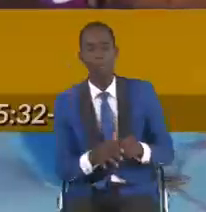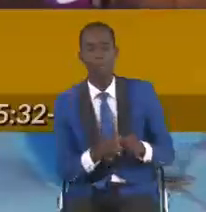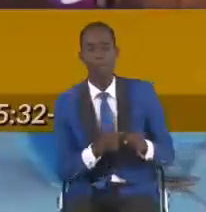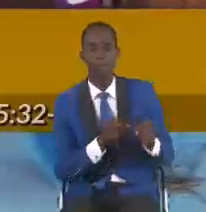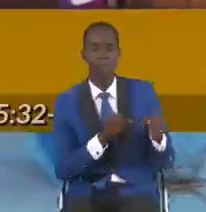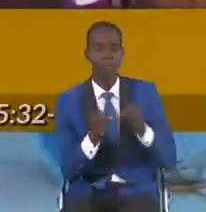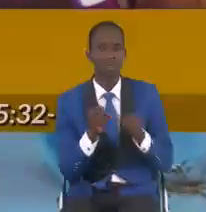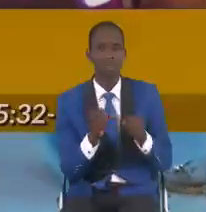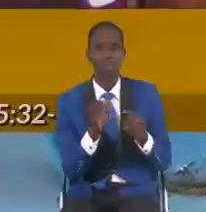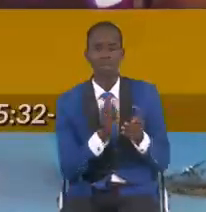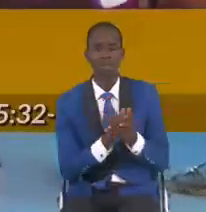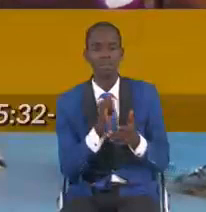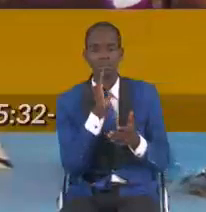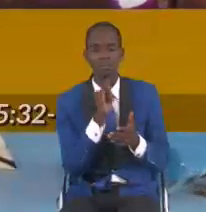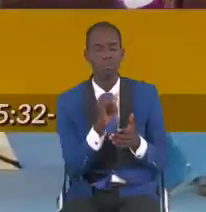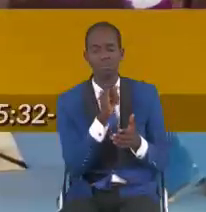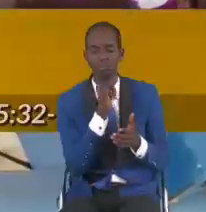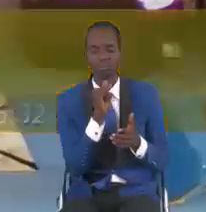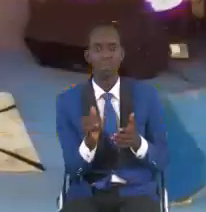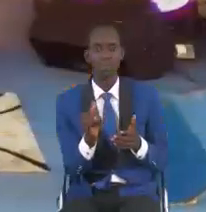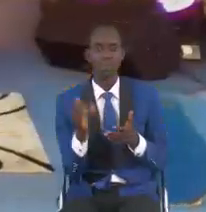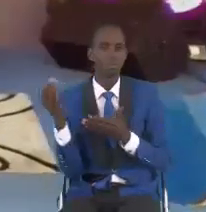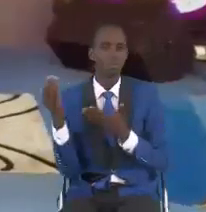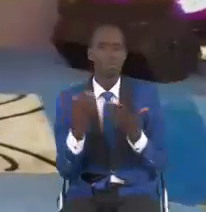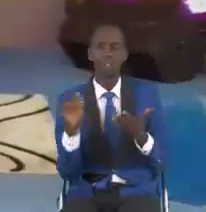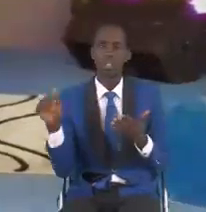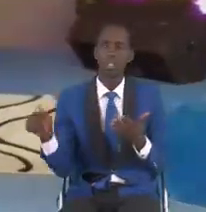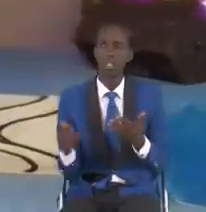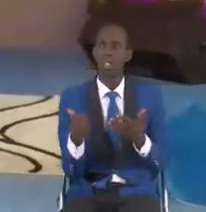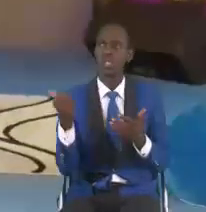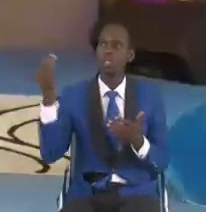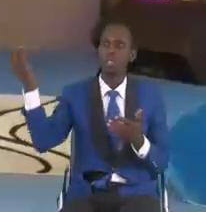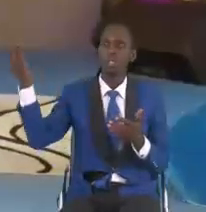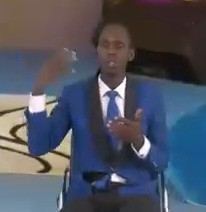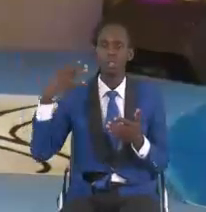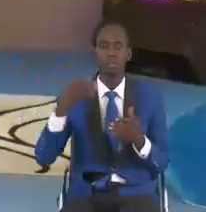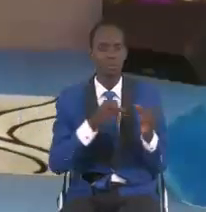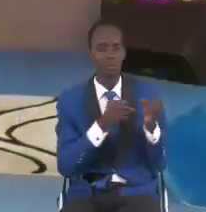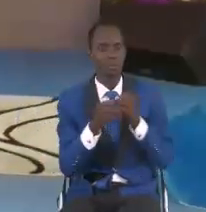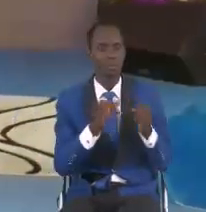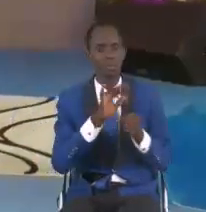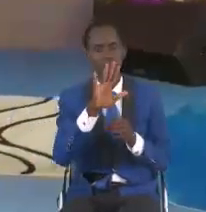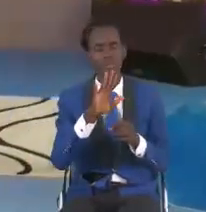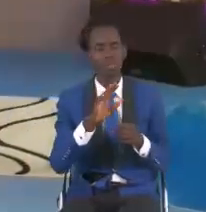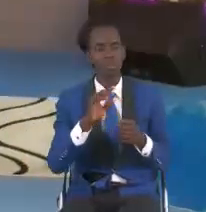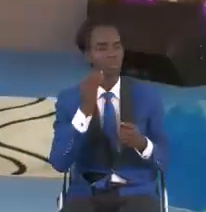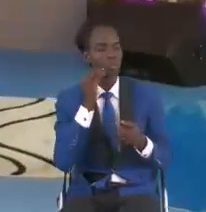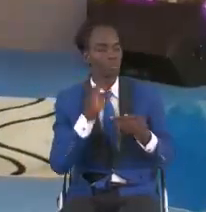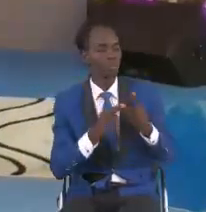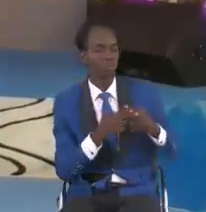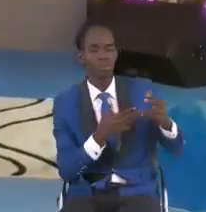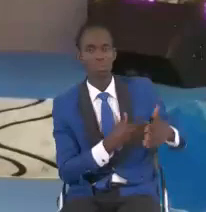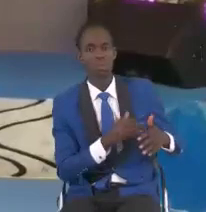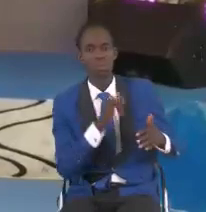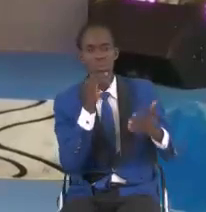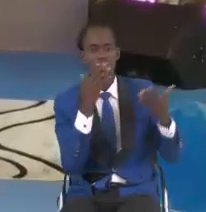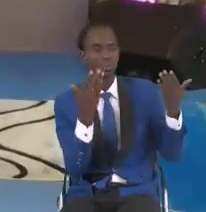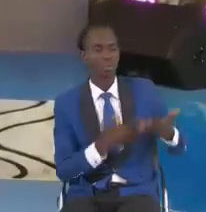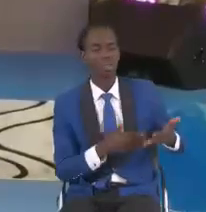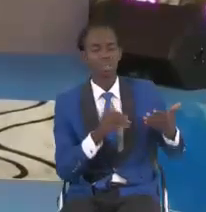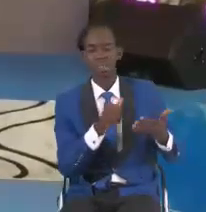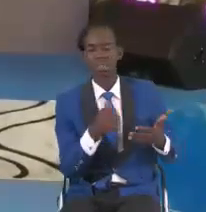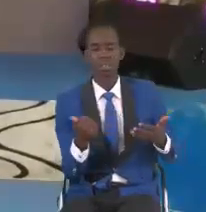not need any grace. Fighting your neighbor that does not need any grace. Every sinner can do